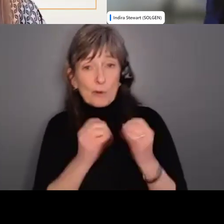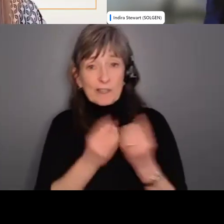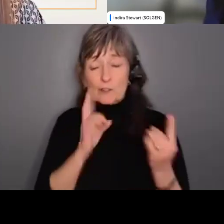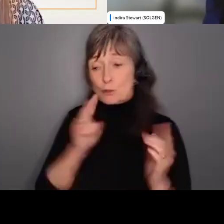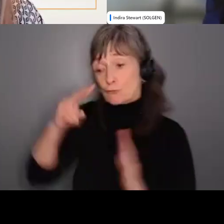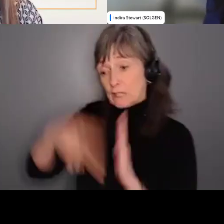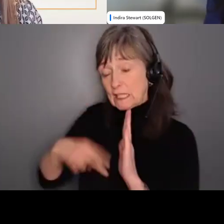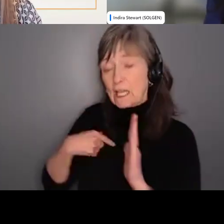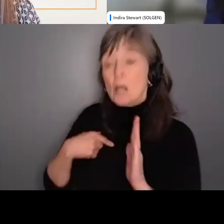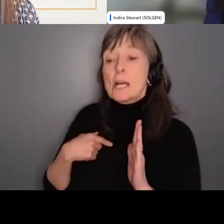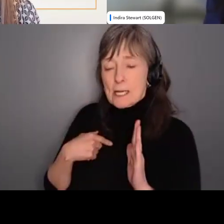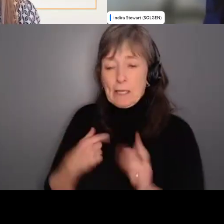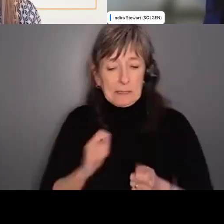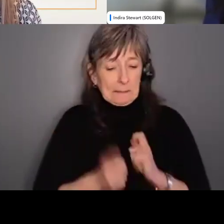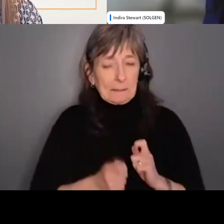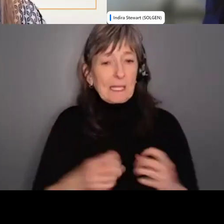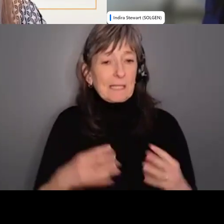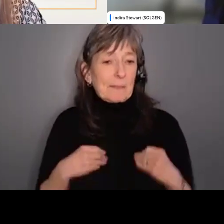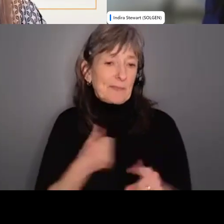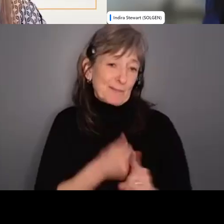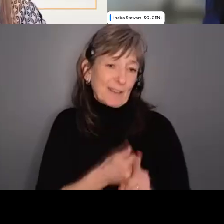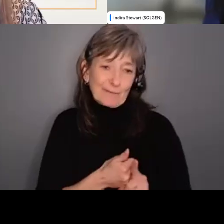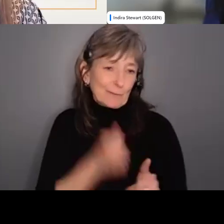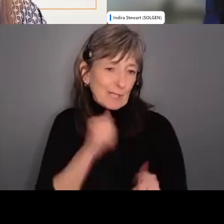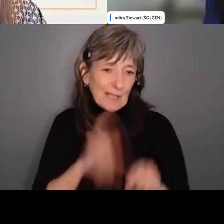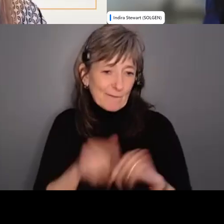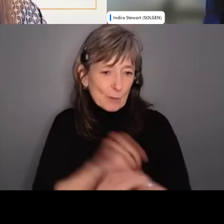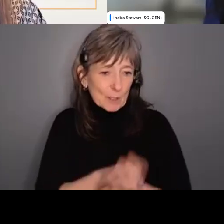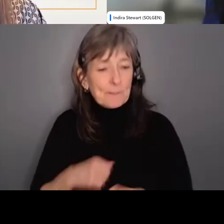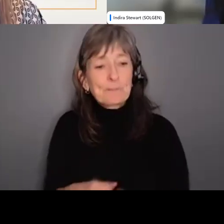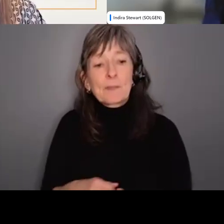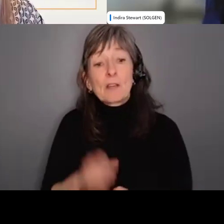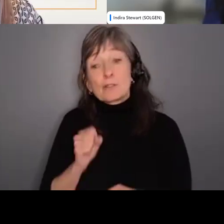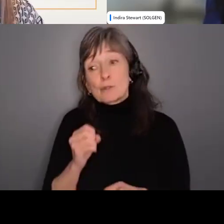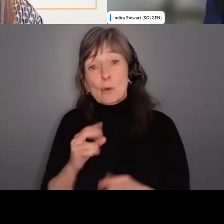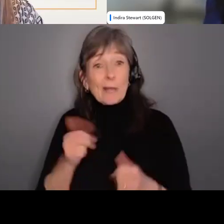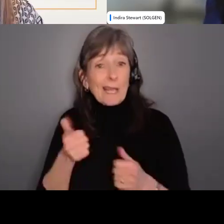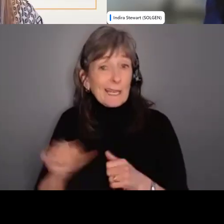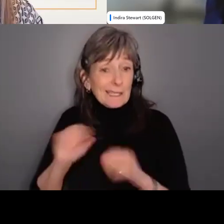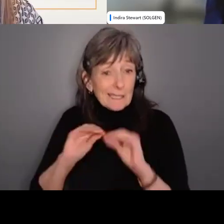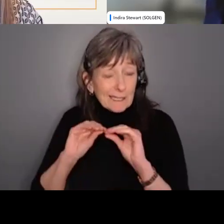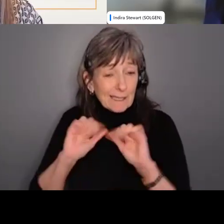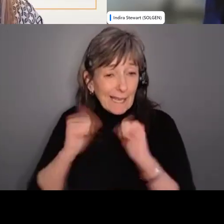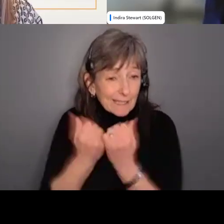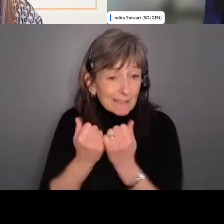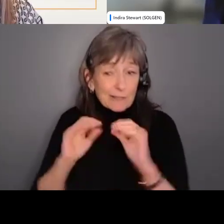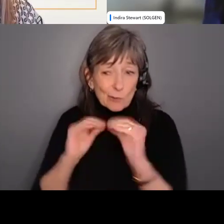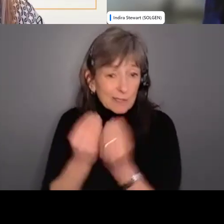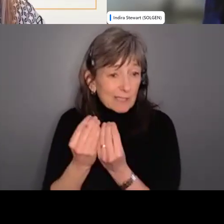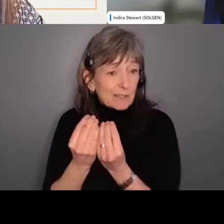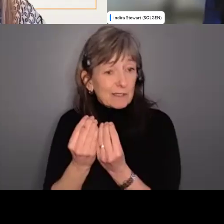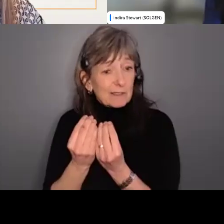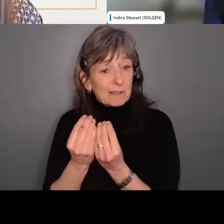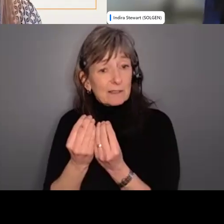action. So our agencies then, or those who identified, have to, or you hope that they give you a written response about what actions